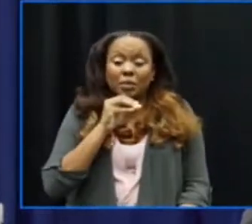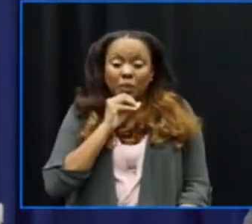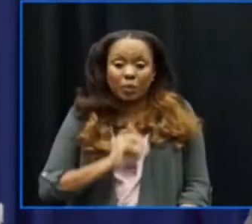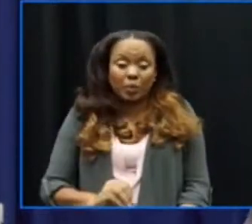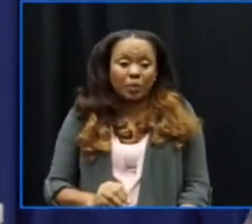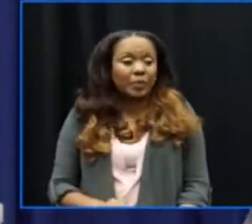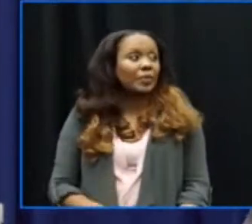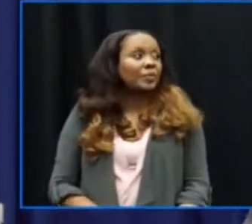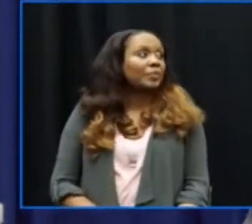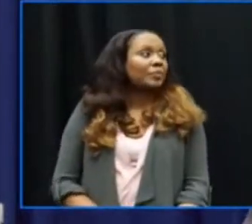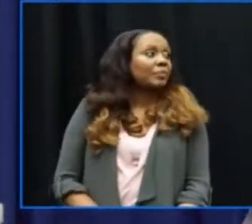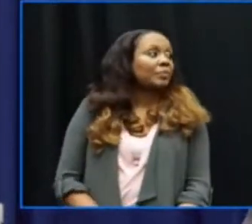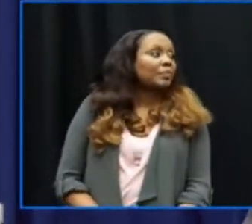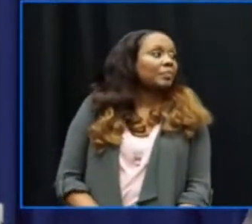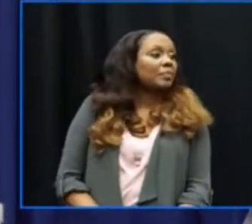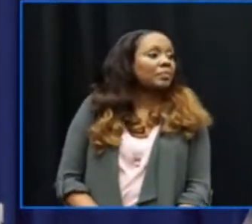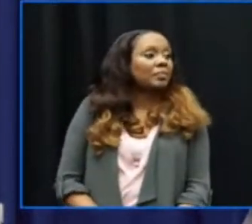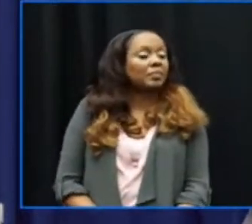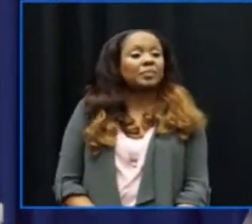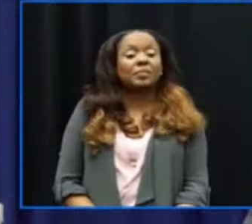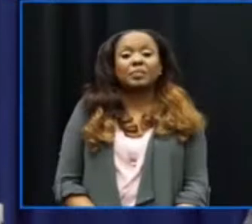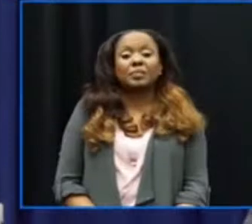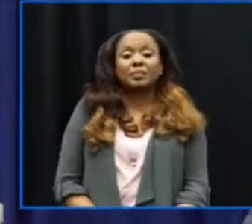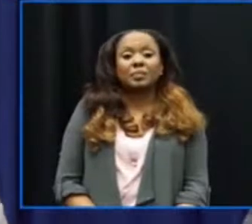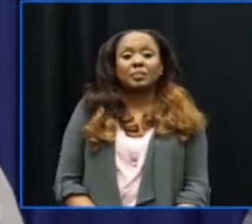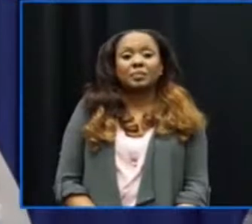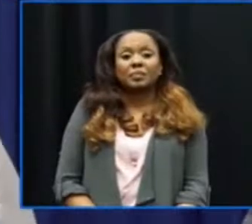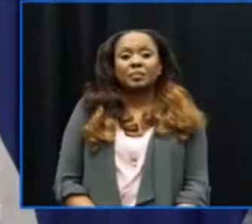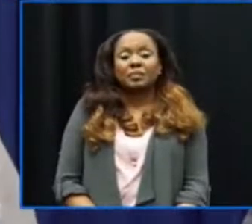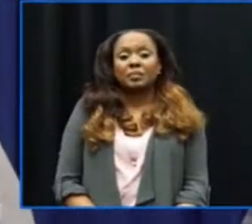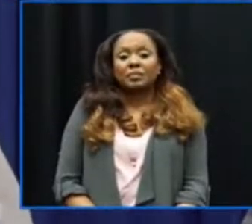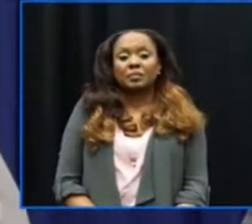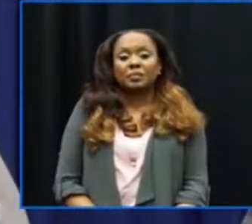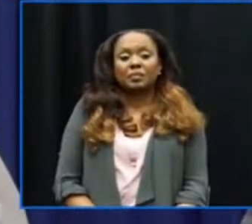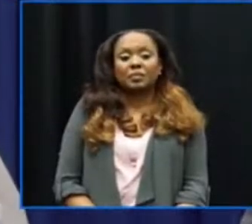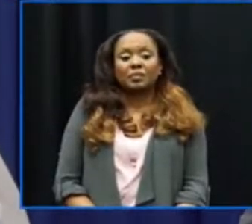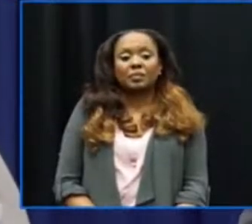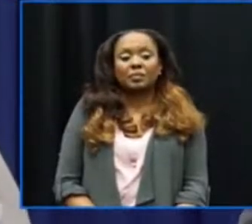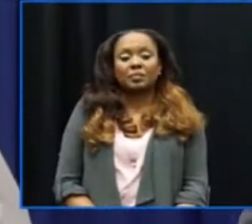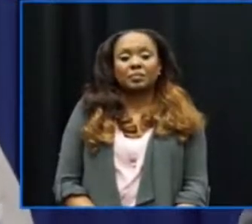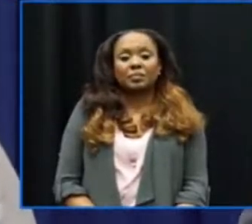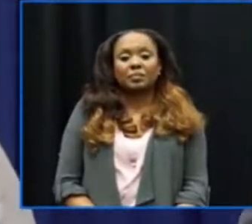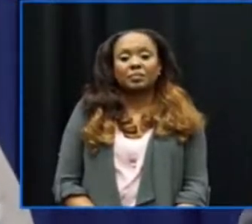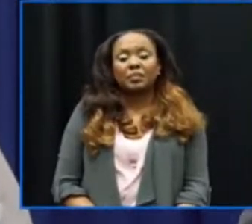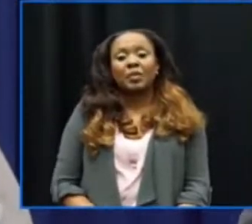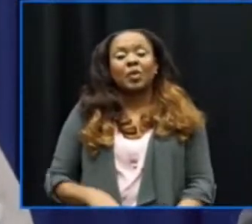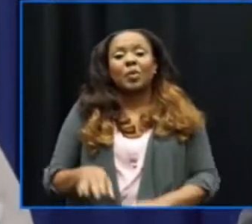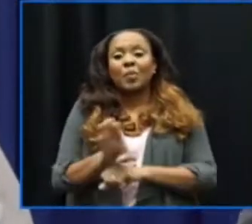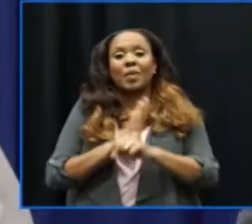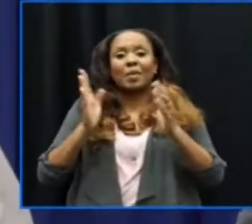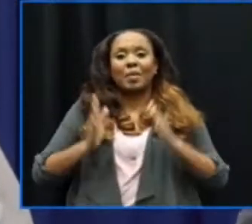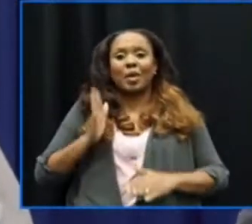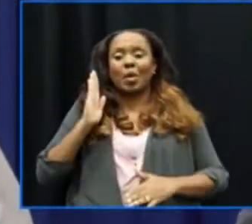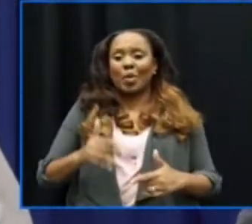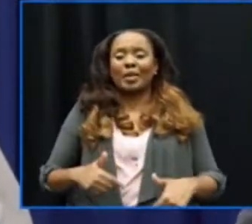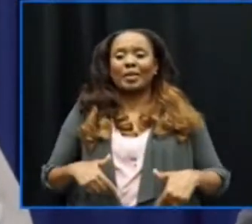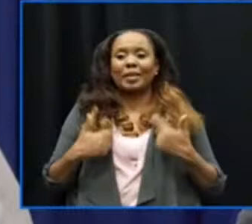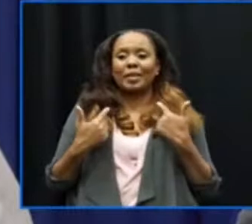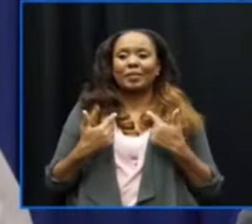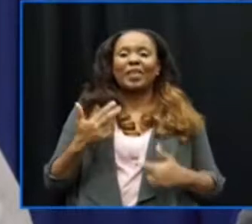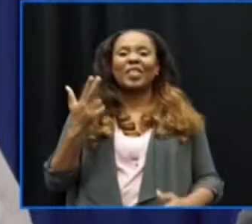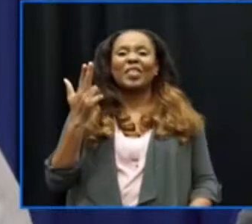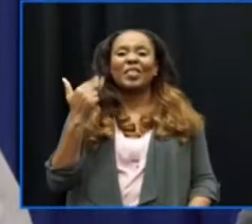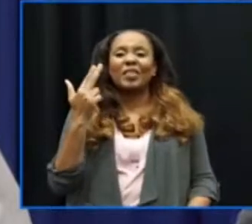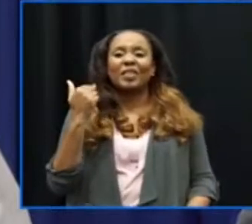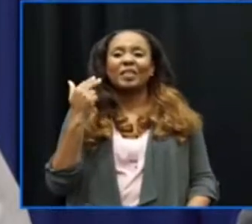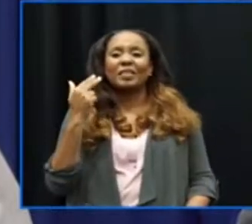years old. So the average Bajan is going to expect to live 13 years more than they